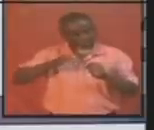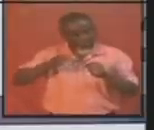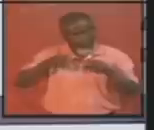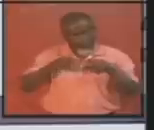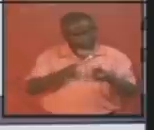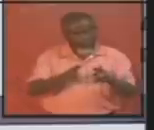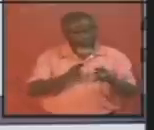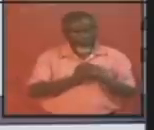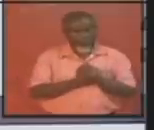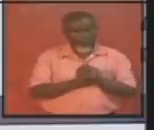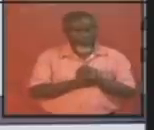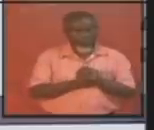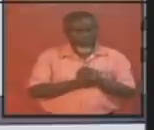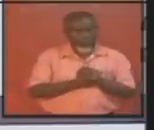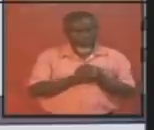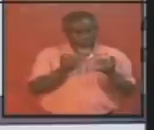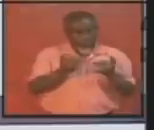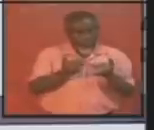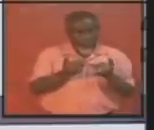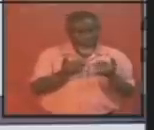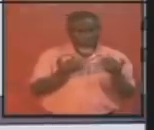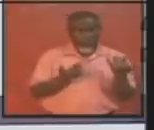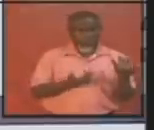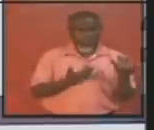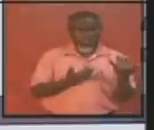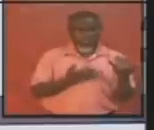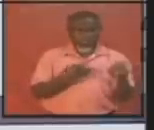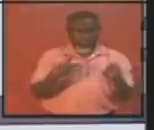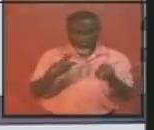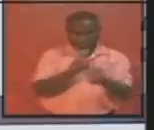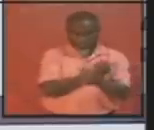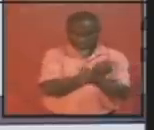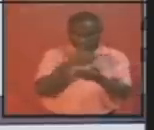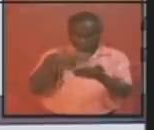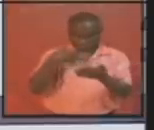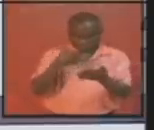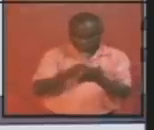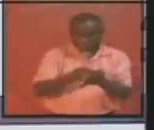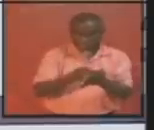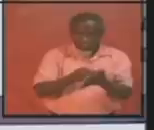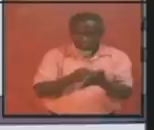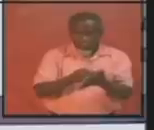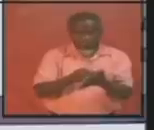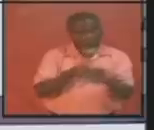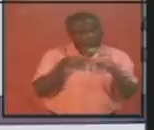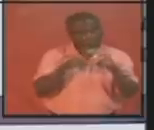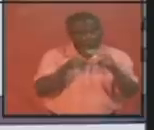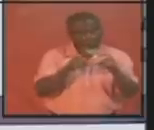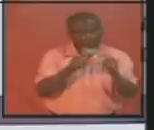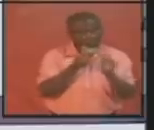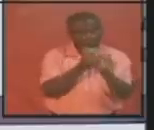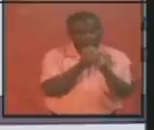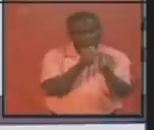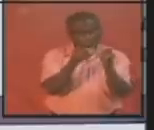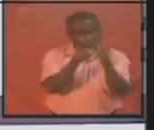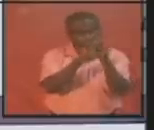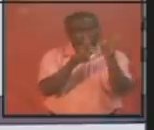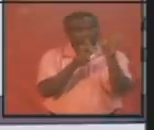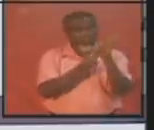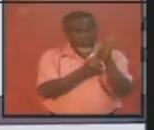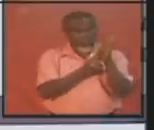await the vaccine, the other measures no longer work or no longer valid. They continue to be valid, and they continue to play their